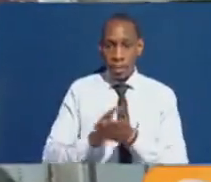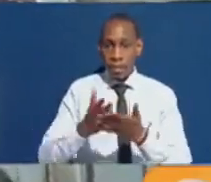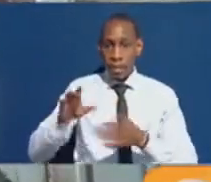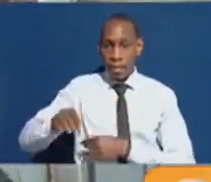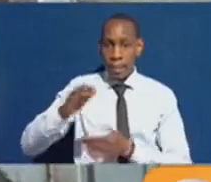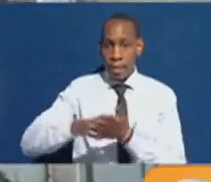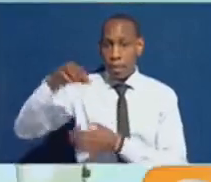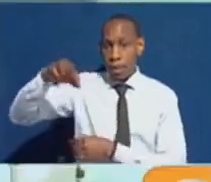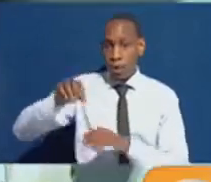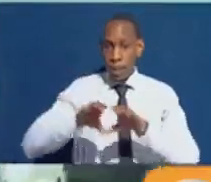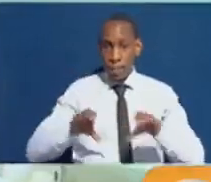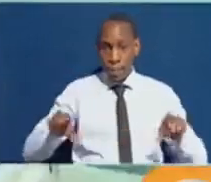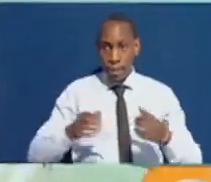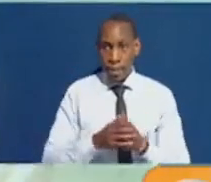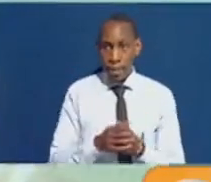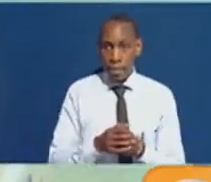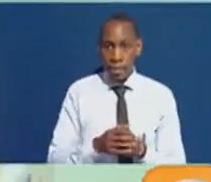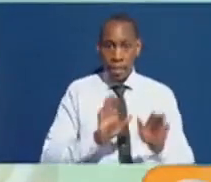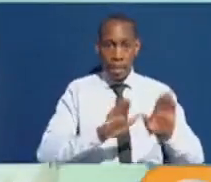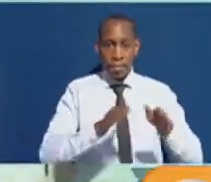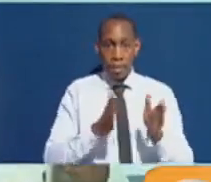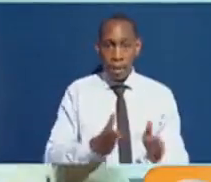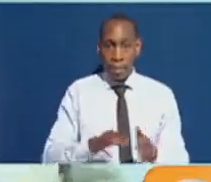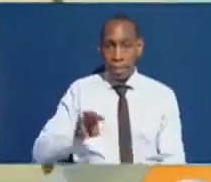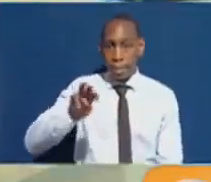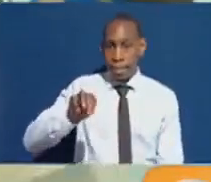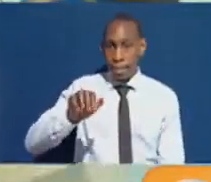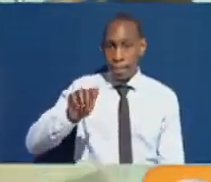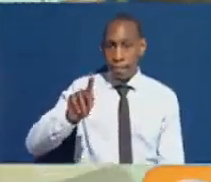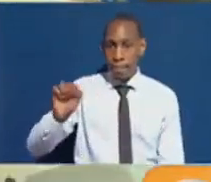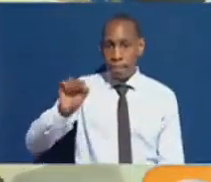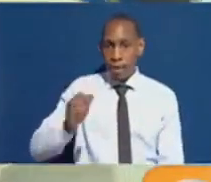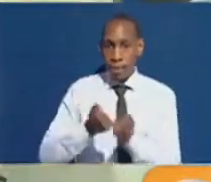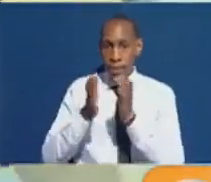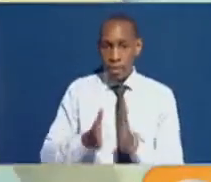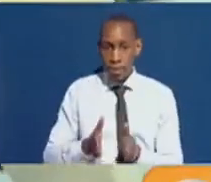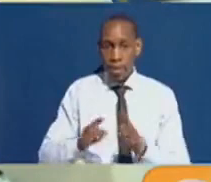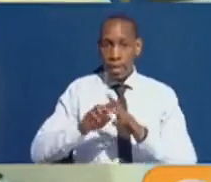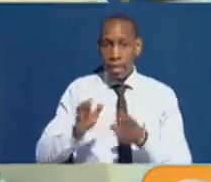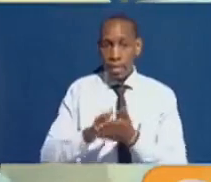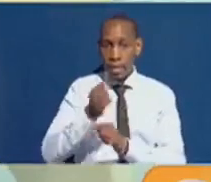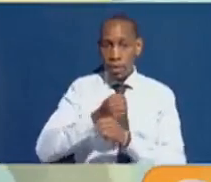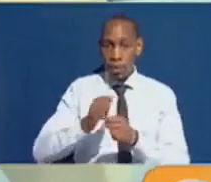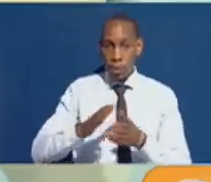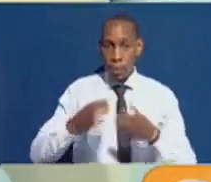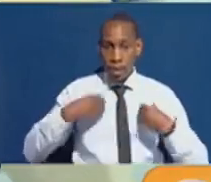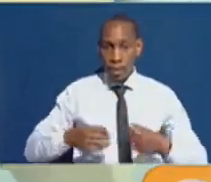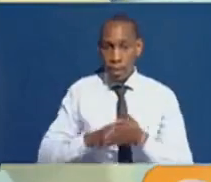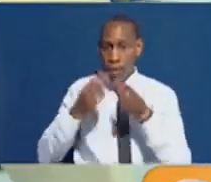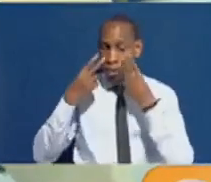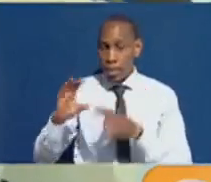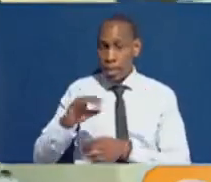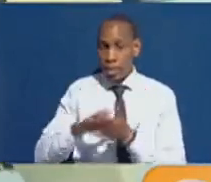Gikomba Market. With her seasoned tailor, Anthony Makoha, Esther embarked on making bags after studying customer